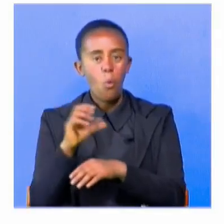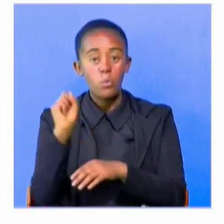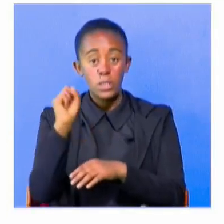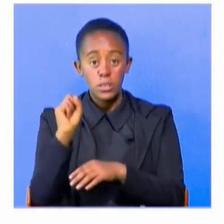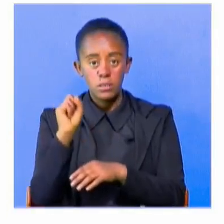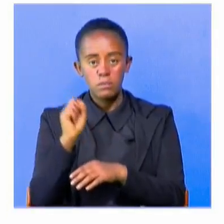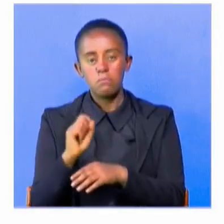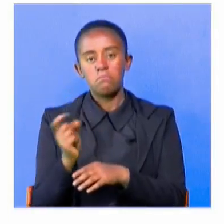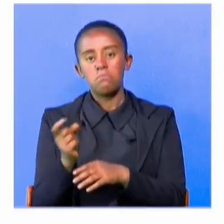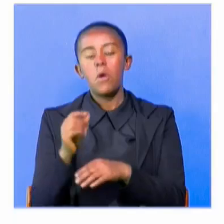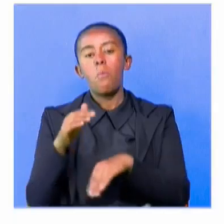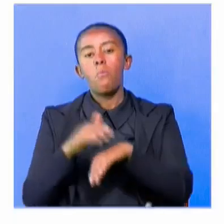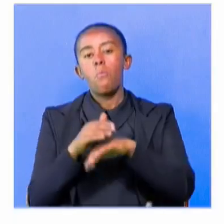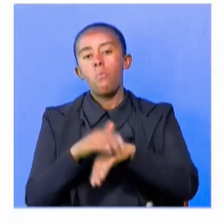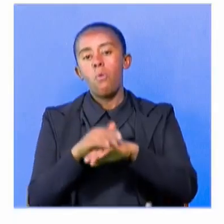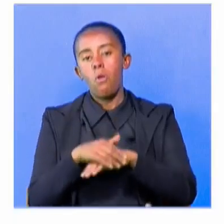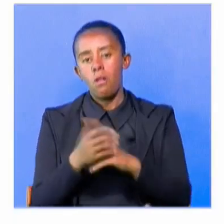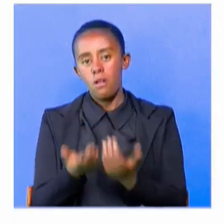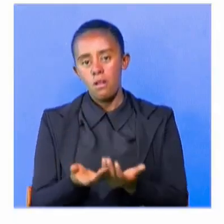food.